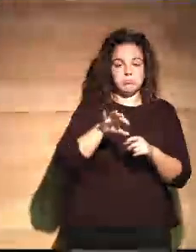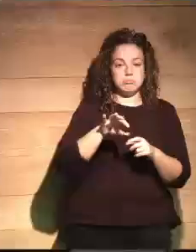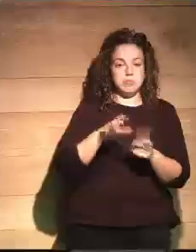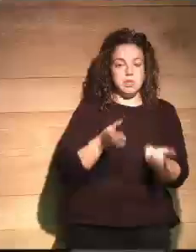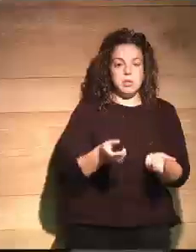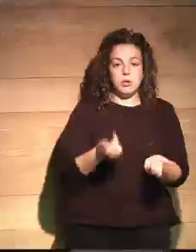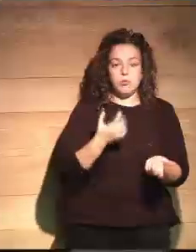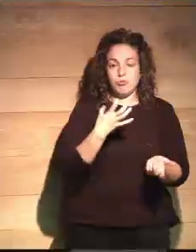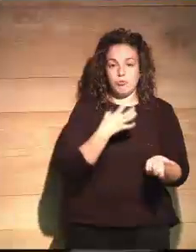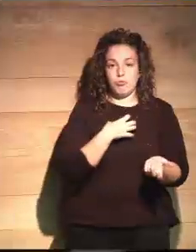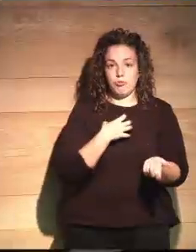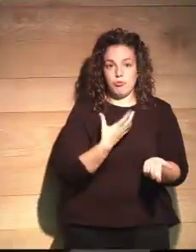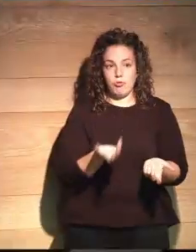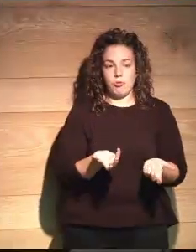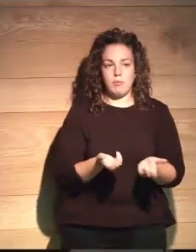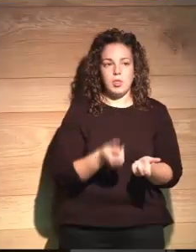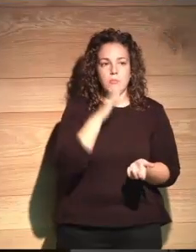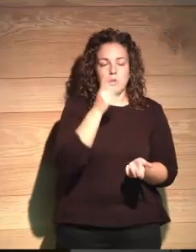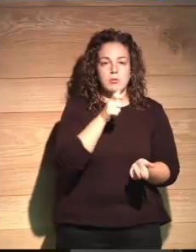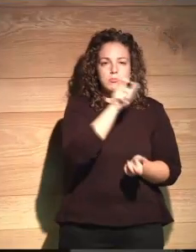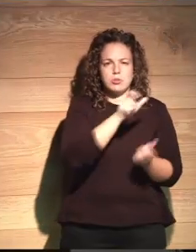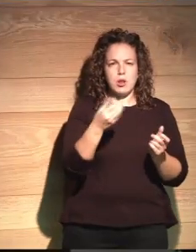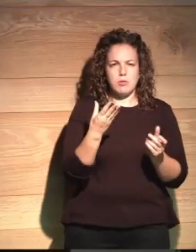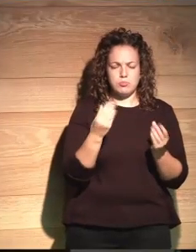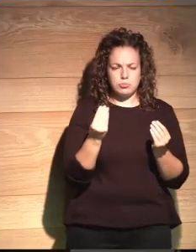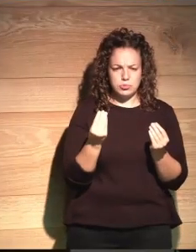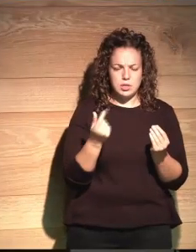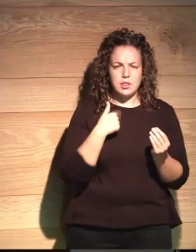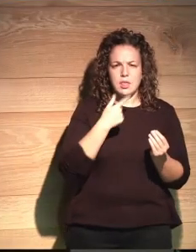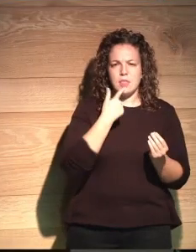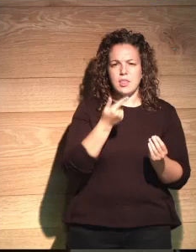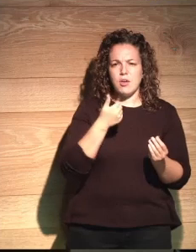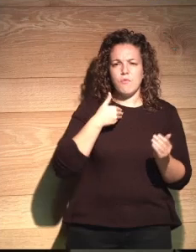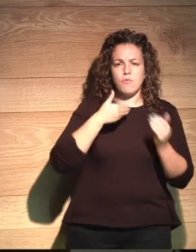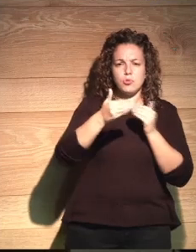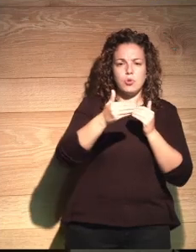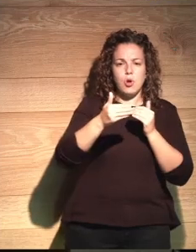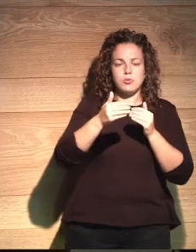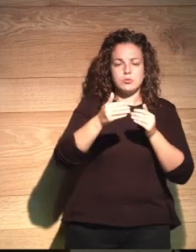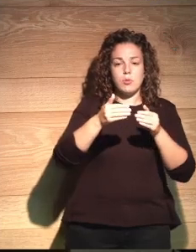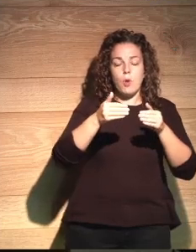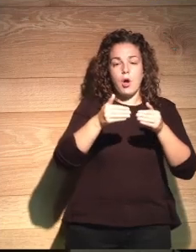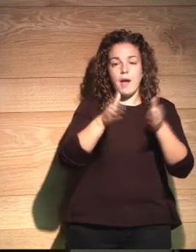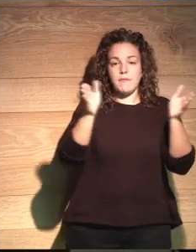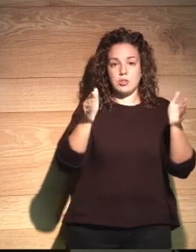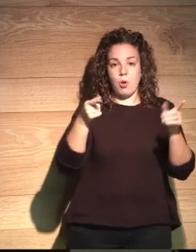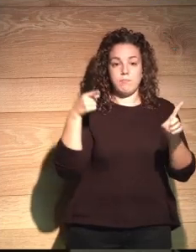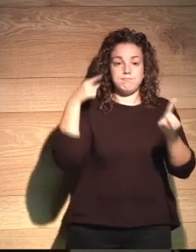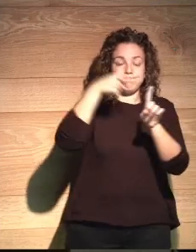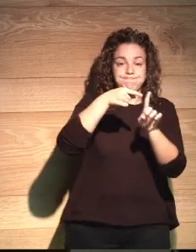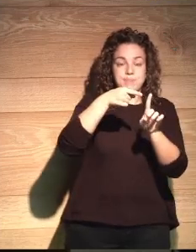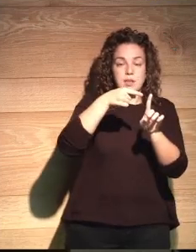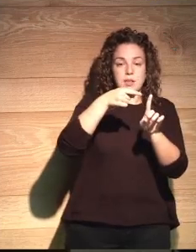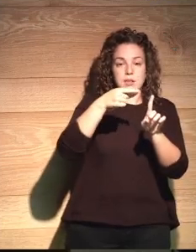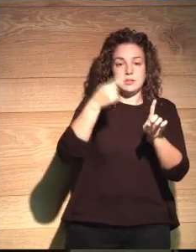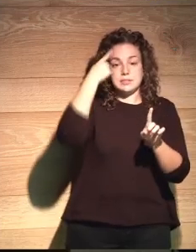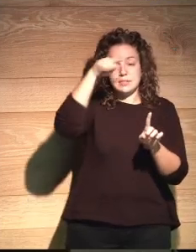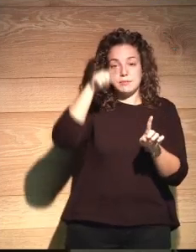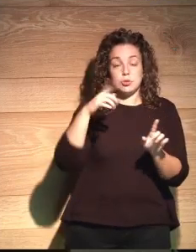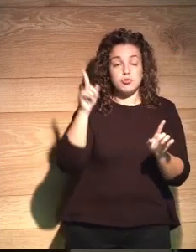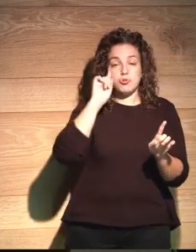people, including Karl Popper. Karl Popper said the future is open, it's not predetermined. No one can predict it except by